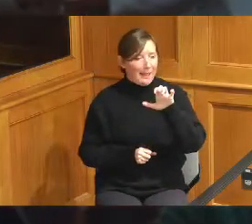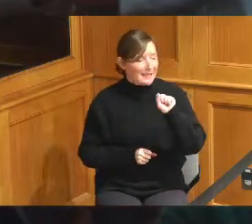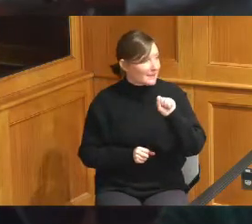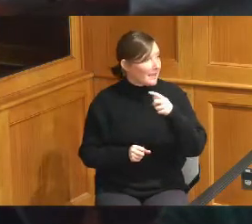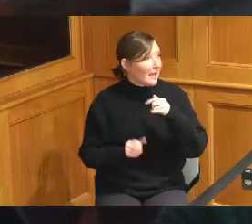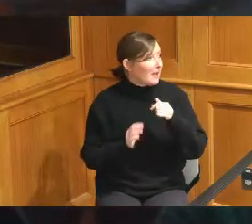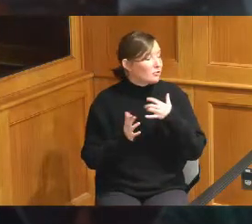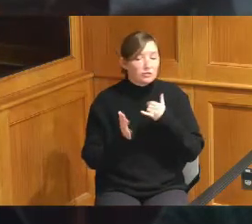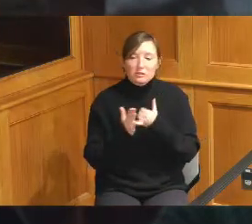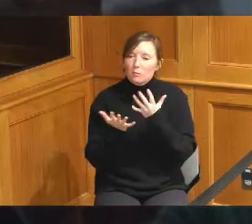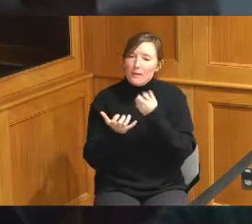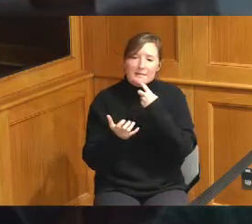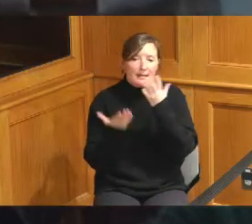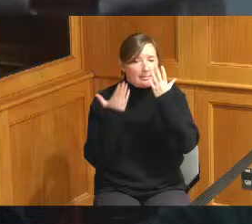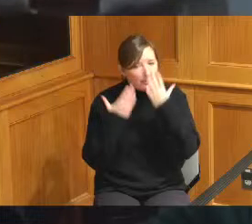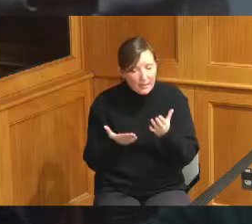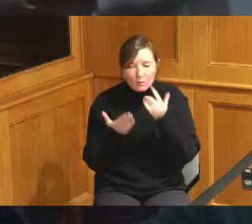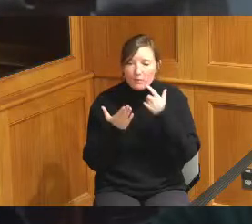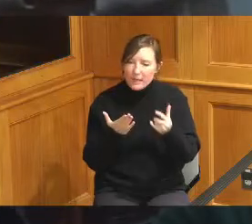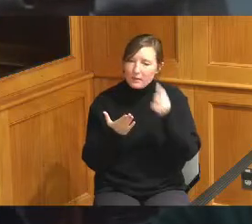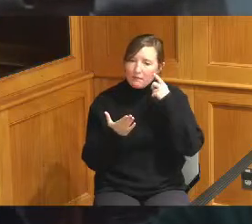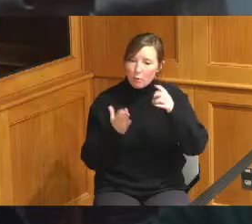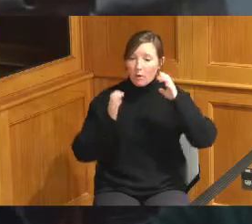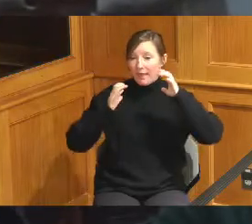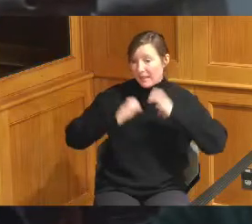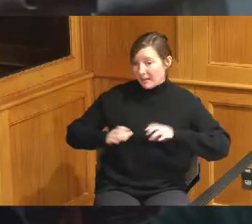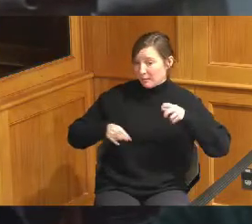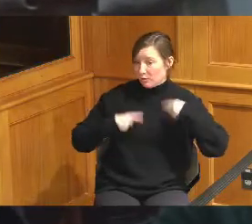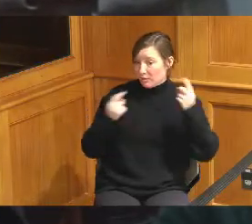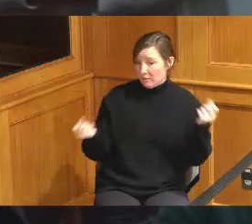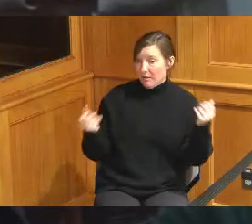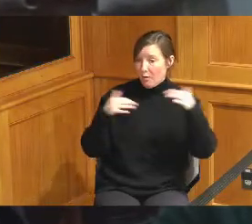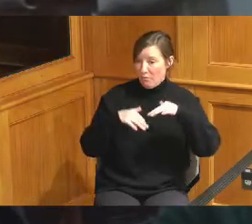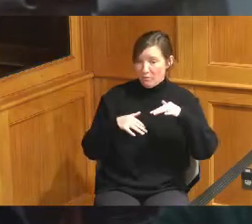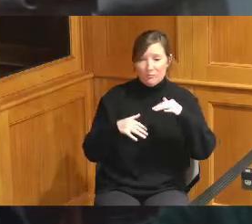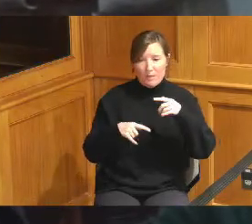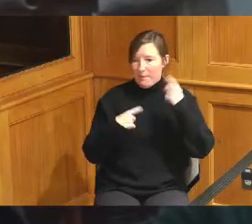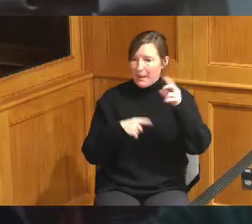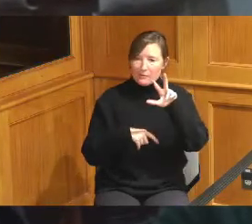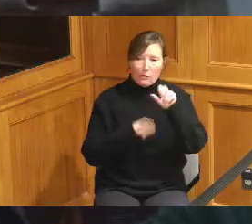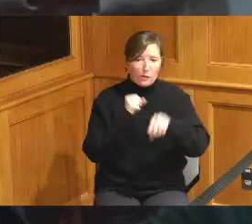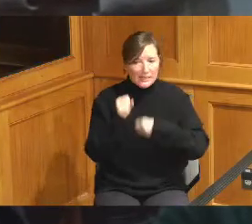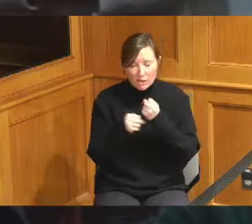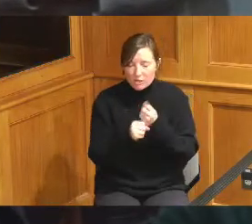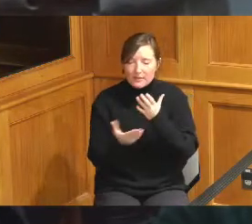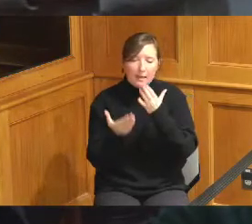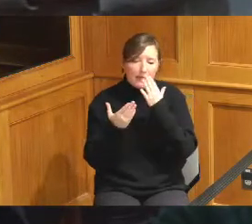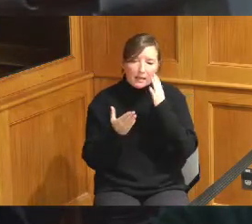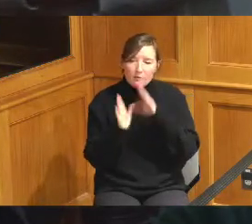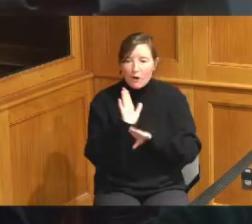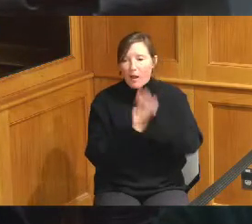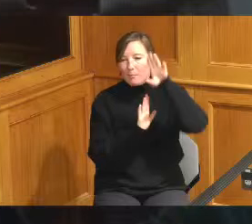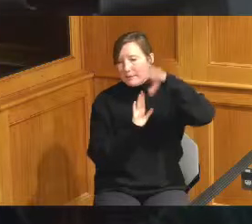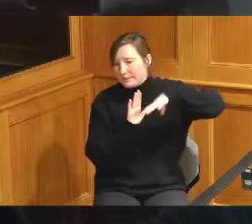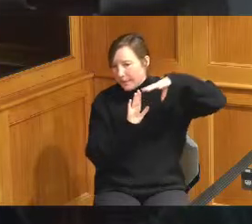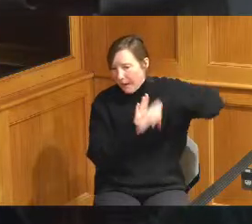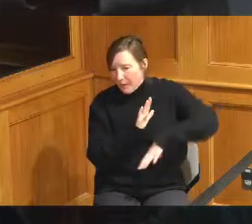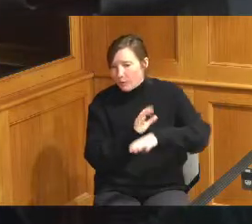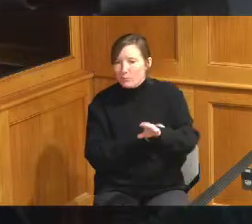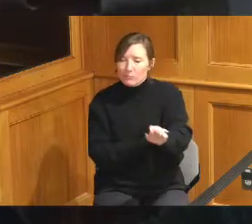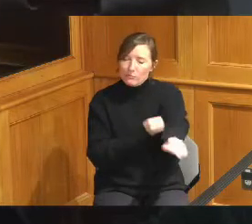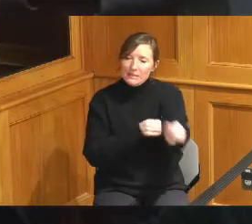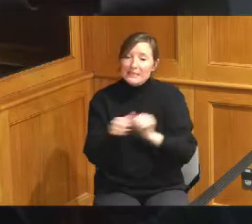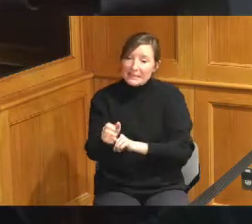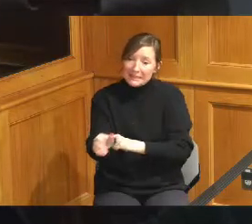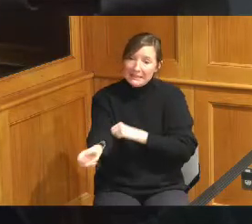I just want to say thank you. I thank you for the customers I've had over the past 30 years. I thank you for the ups and downs that it comes with running